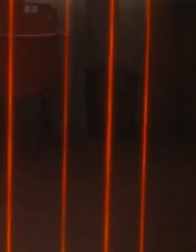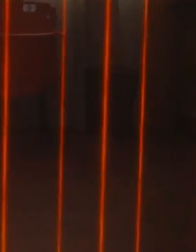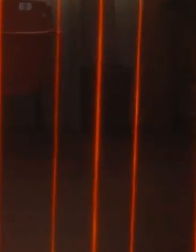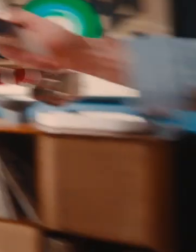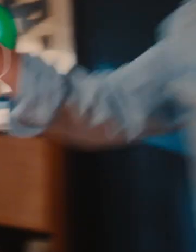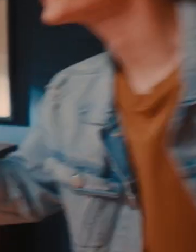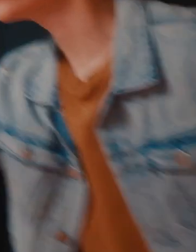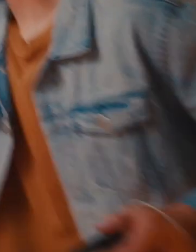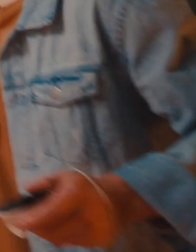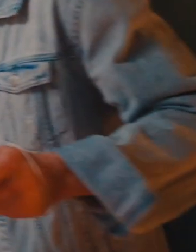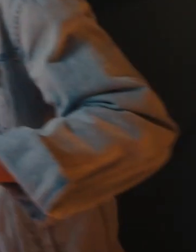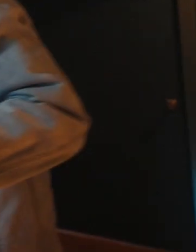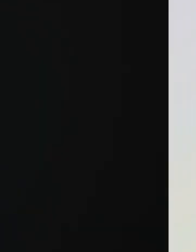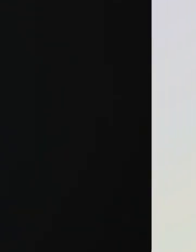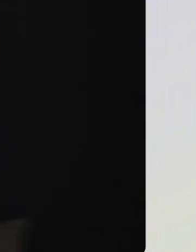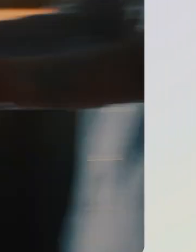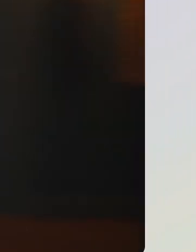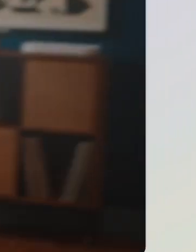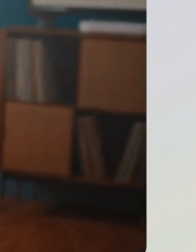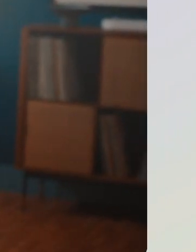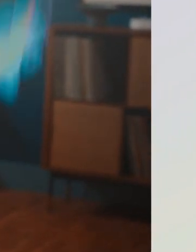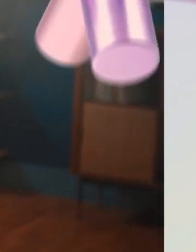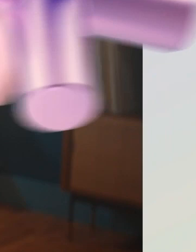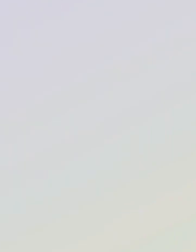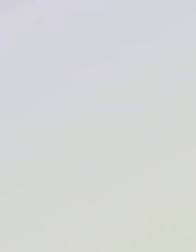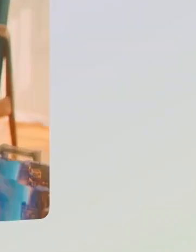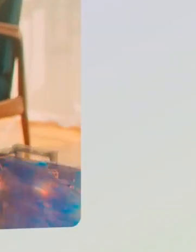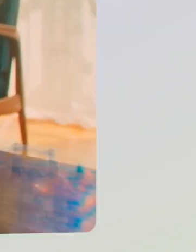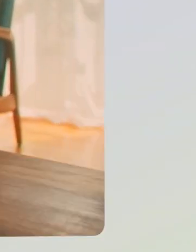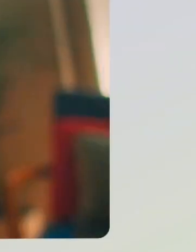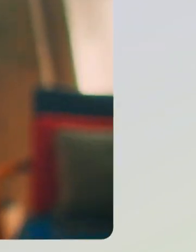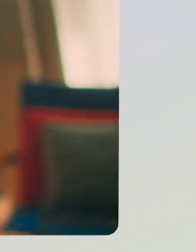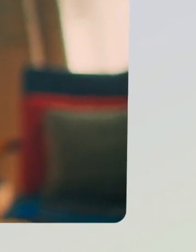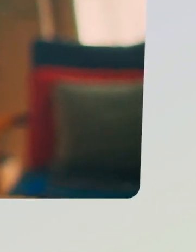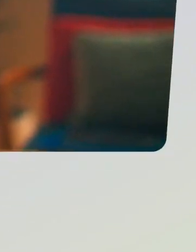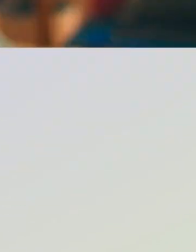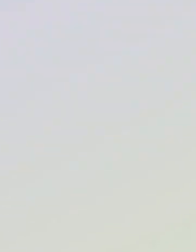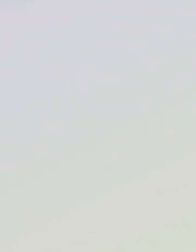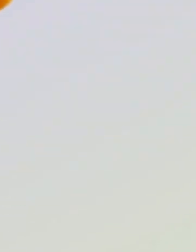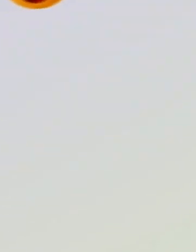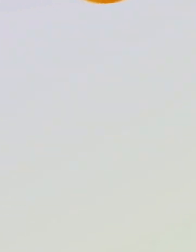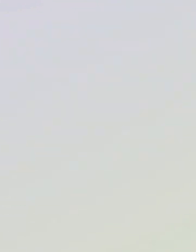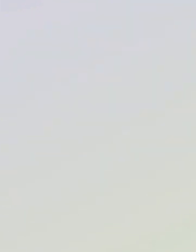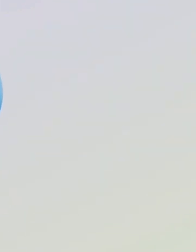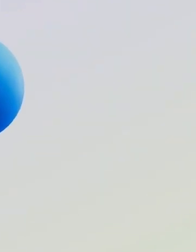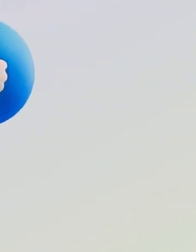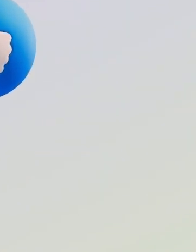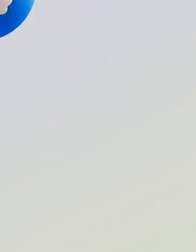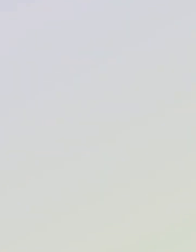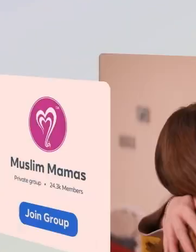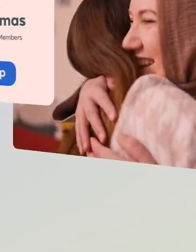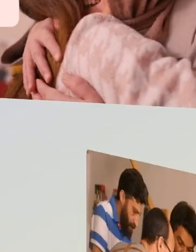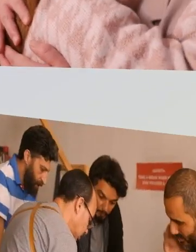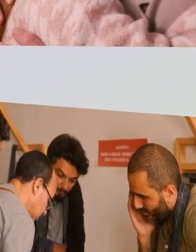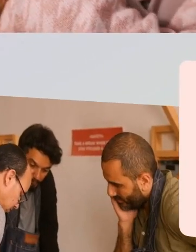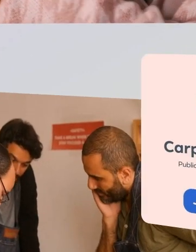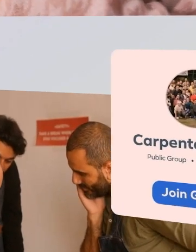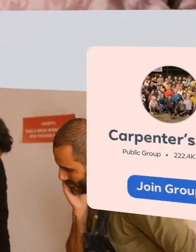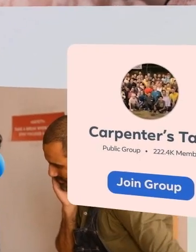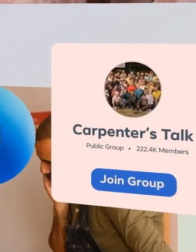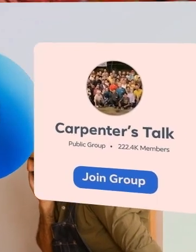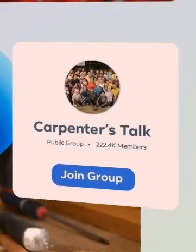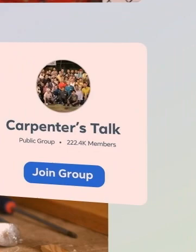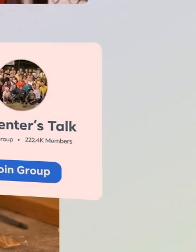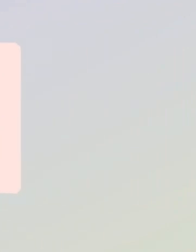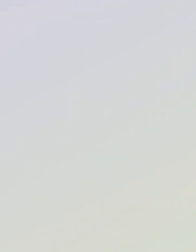next? Let me show you what's next. You watching this? Let me show you what's next. What's next, what's